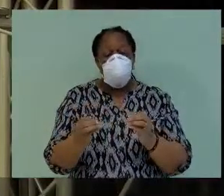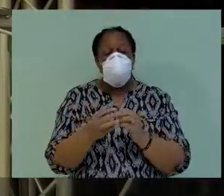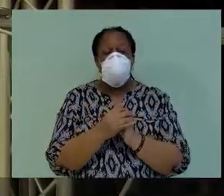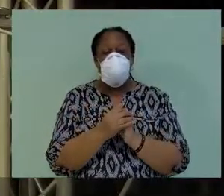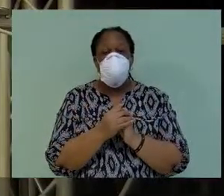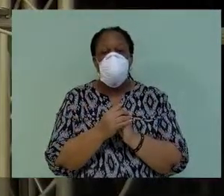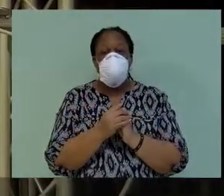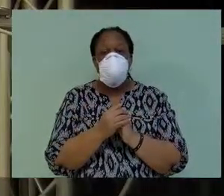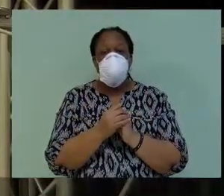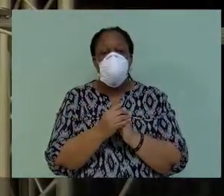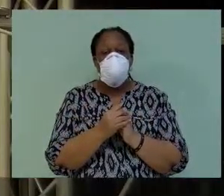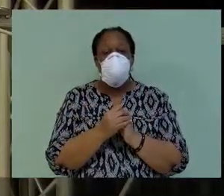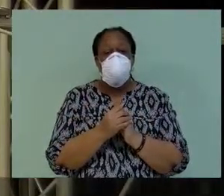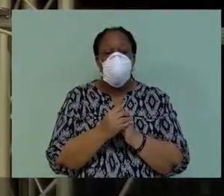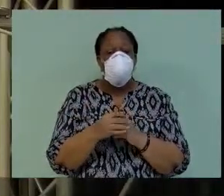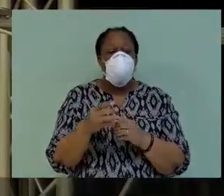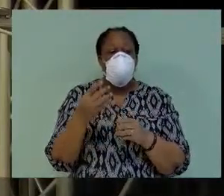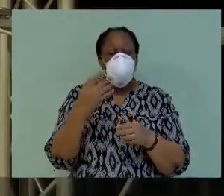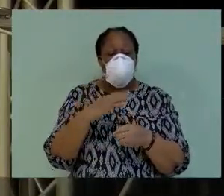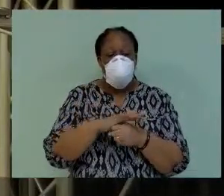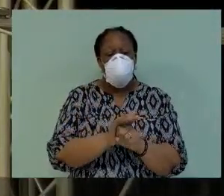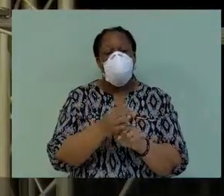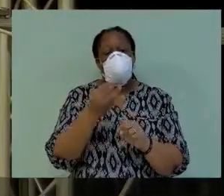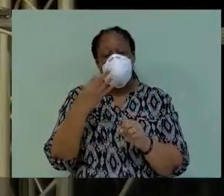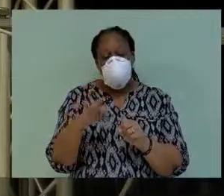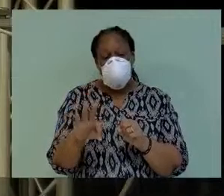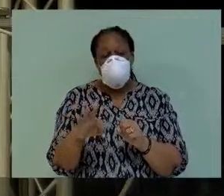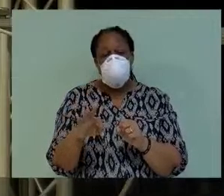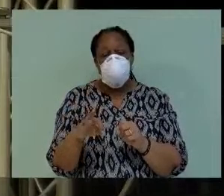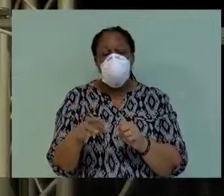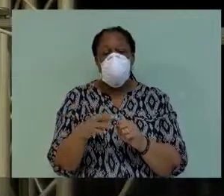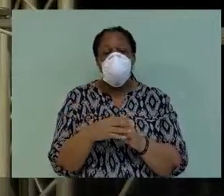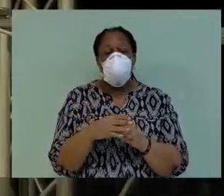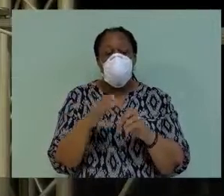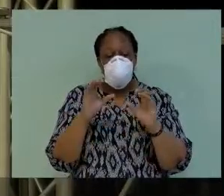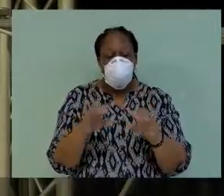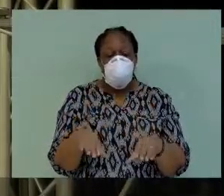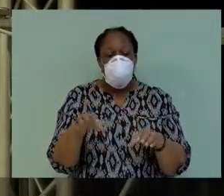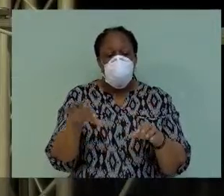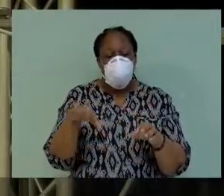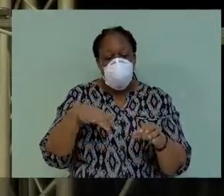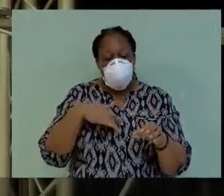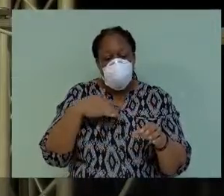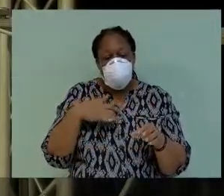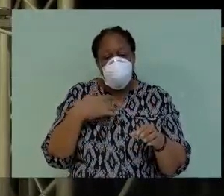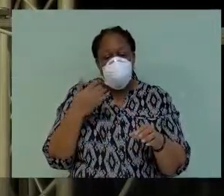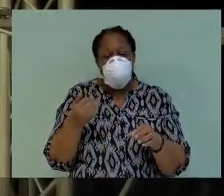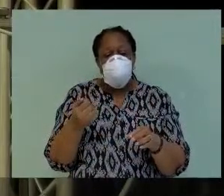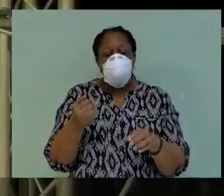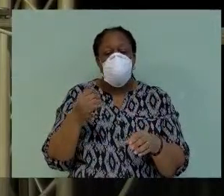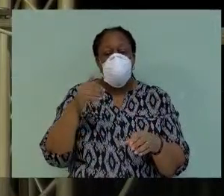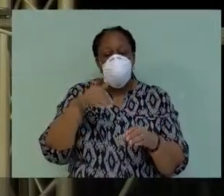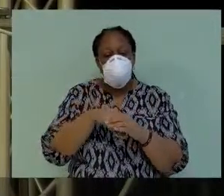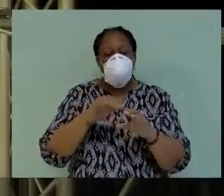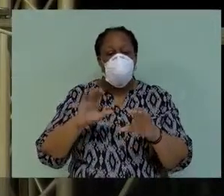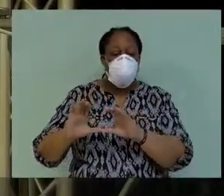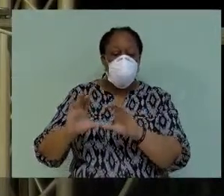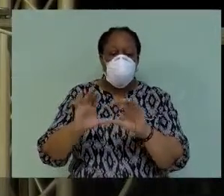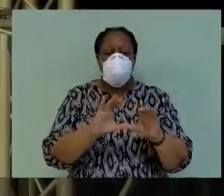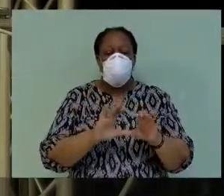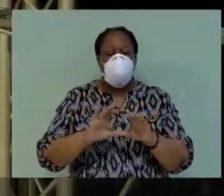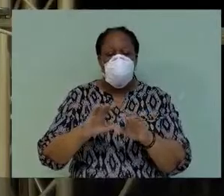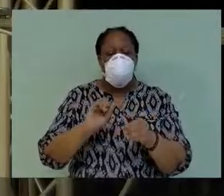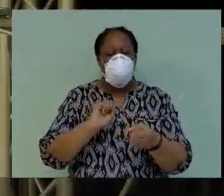effects of COVID-19 are also being felt by community sport,